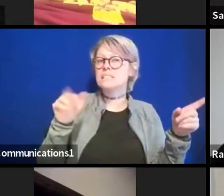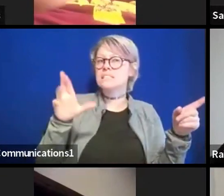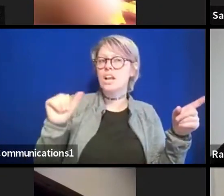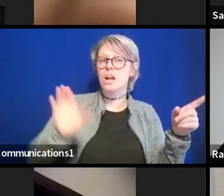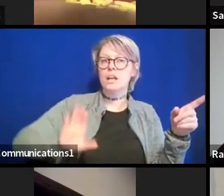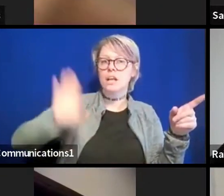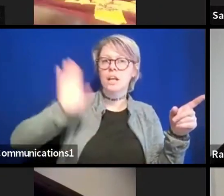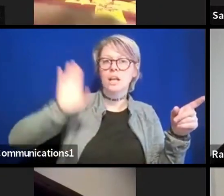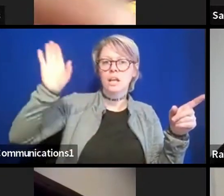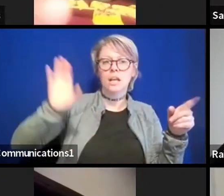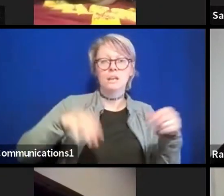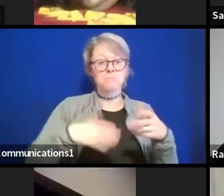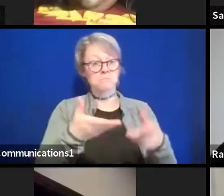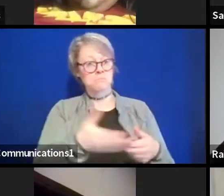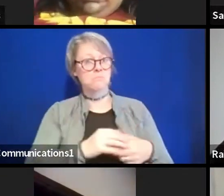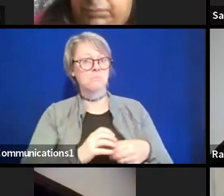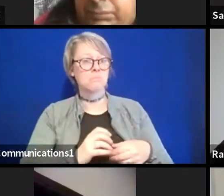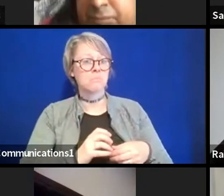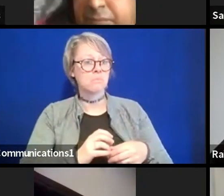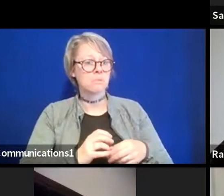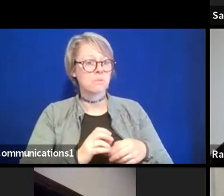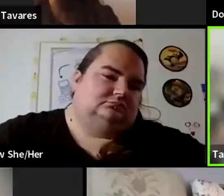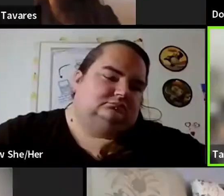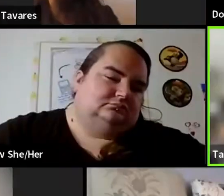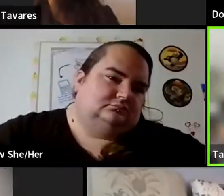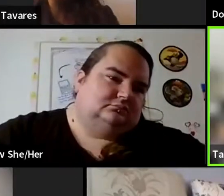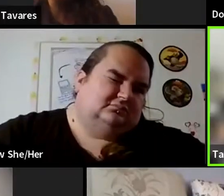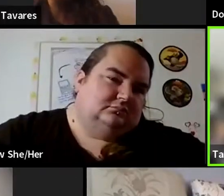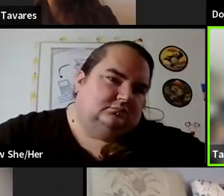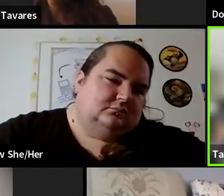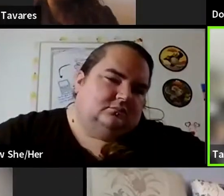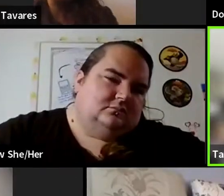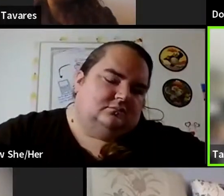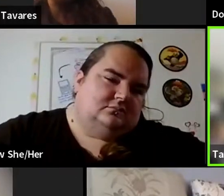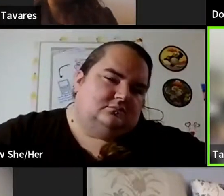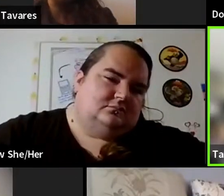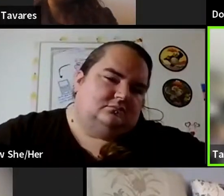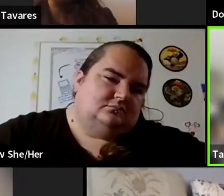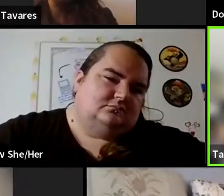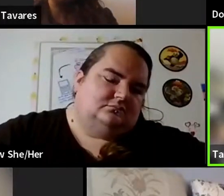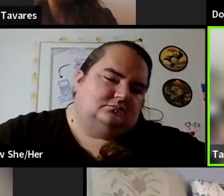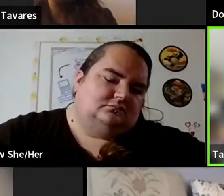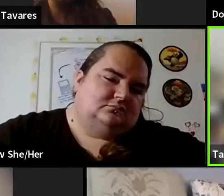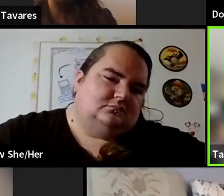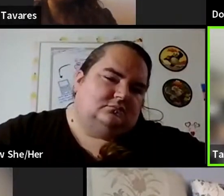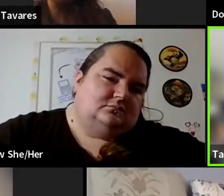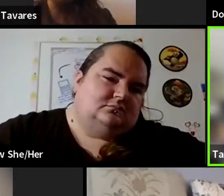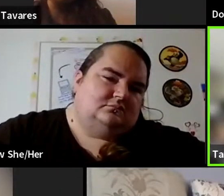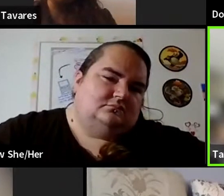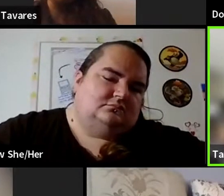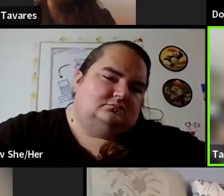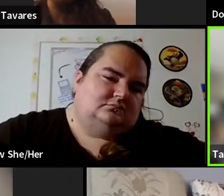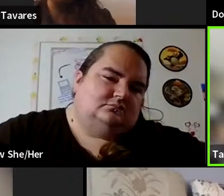just gonna turn it over to you. I just wanted to say, Kelly, I totally agree. They don't have